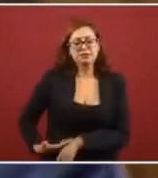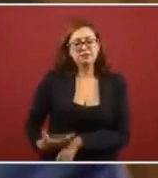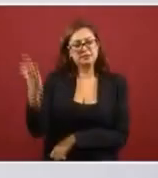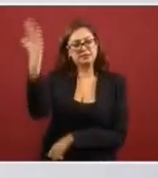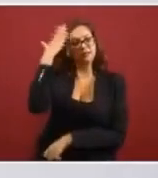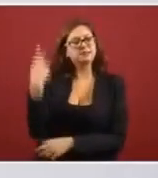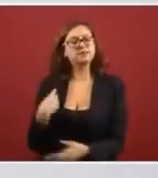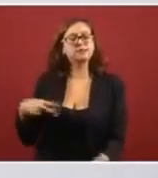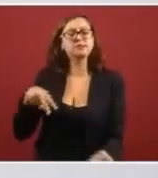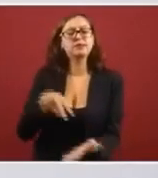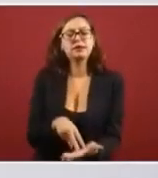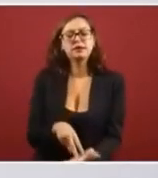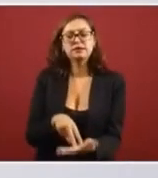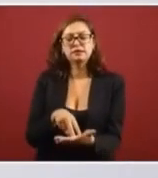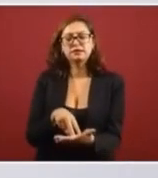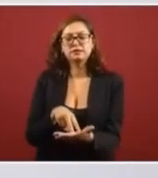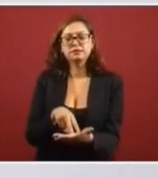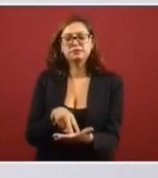Republic